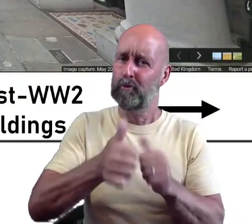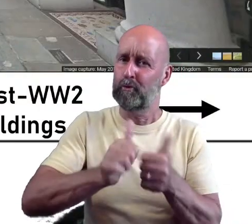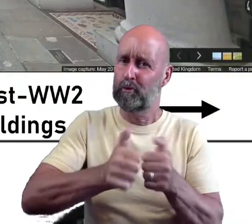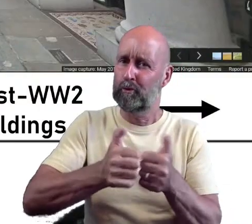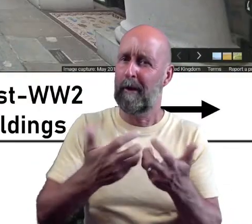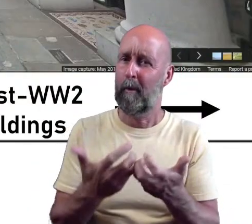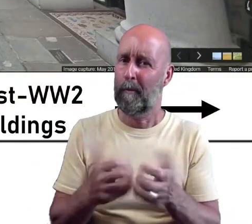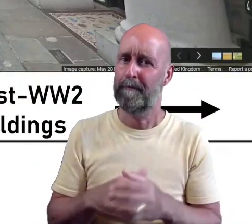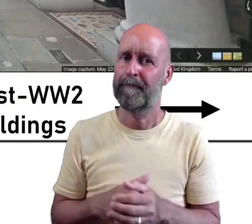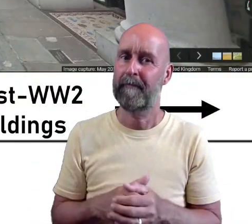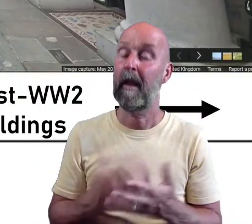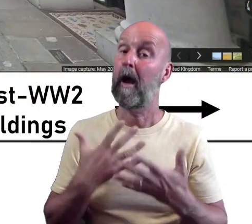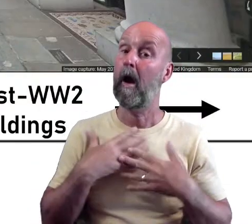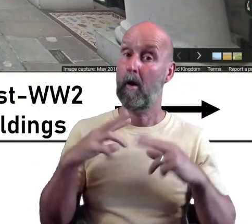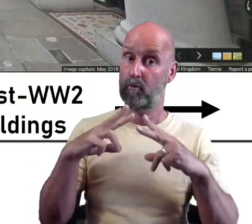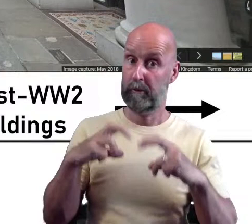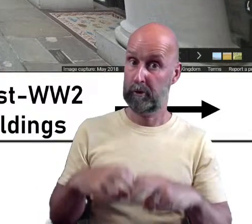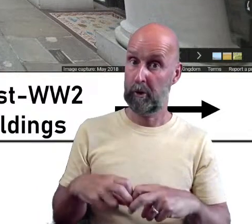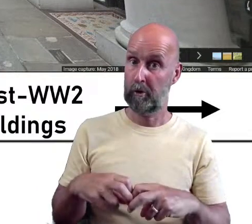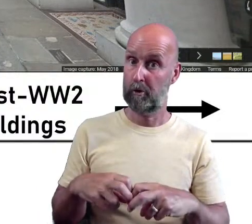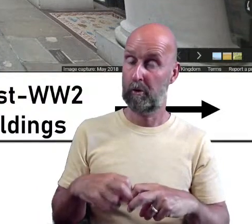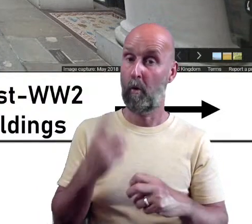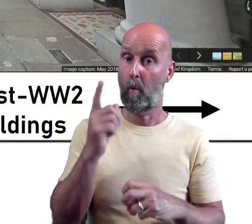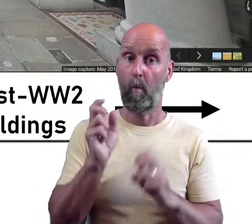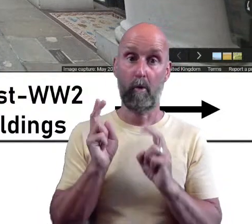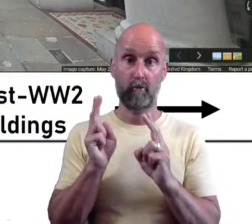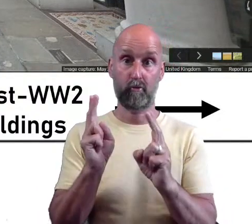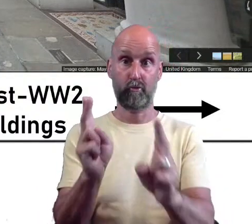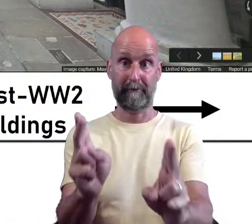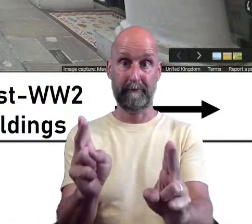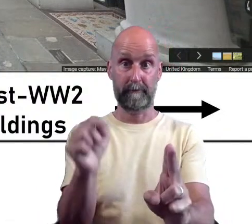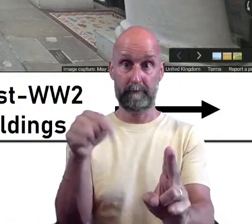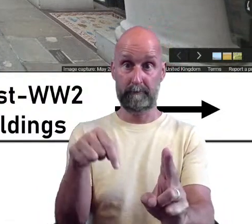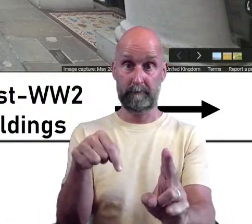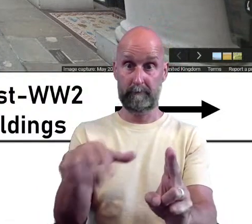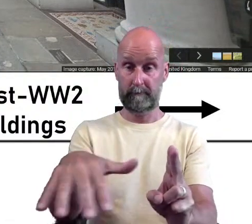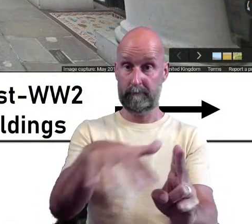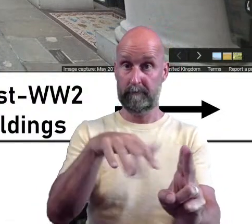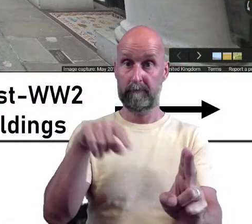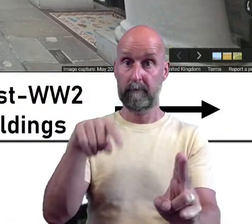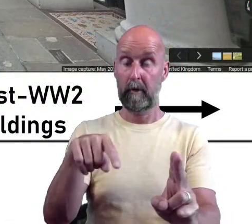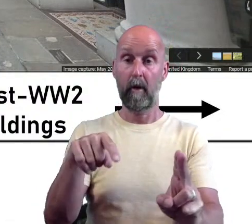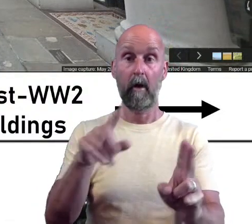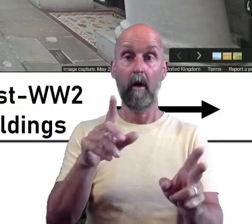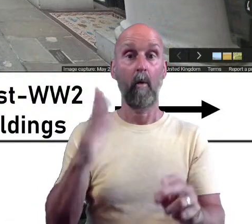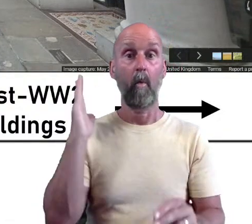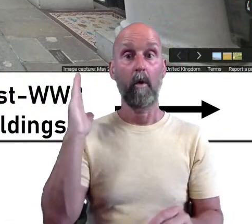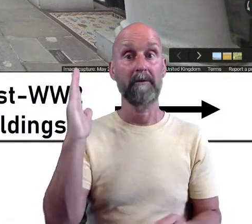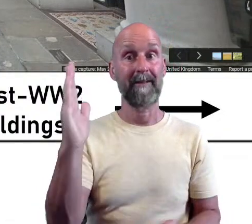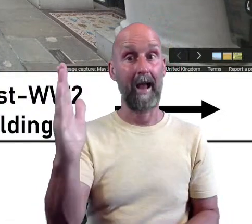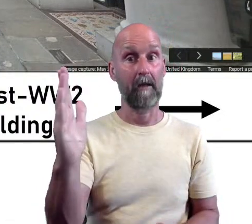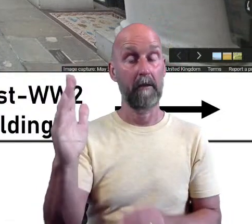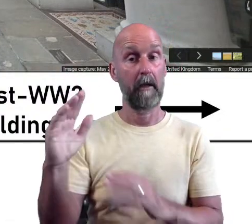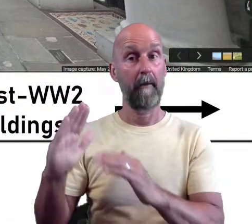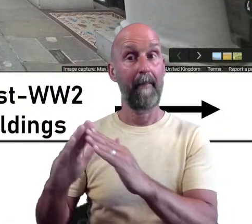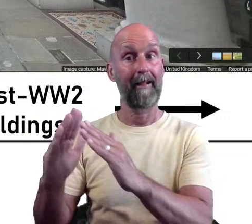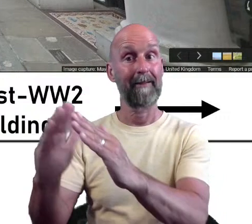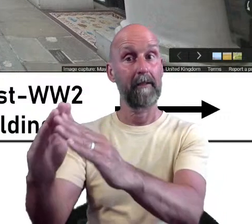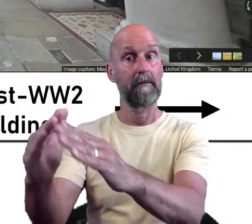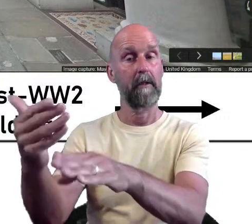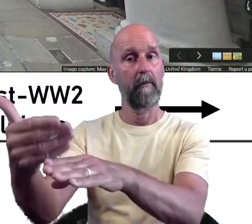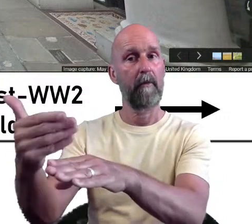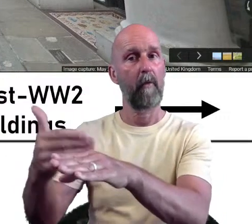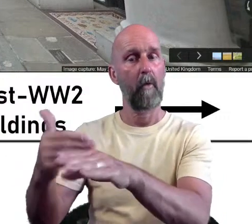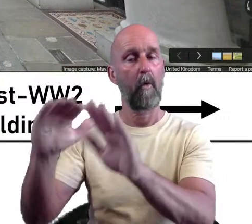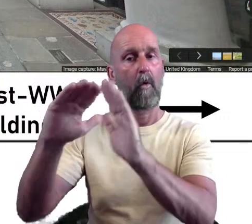Well, through my research, I learned that there's one street in the Cathedral Quarter where all the buildings on one side of the street predate World War II, and